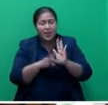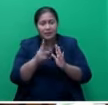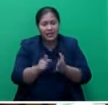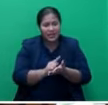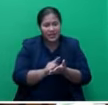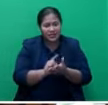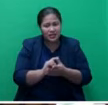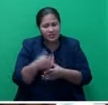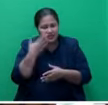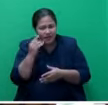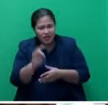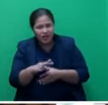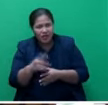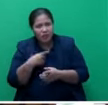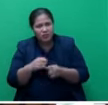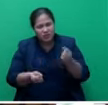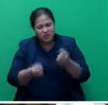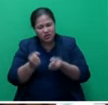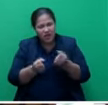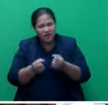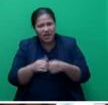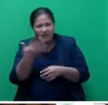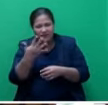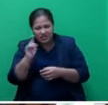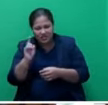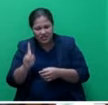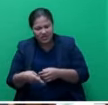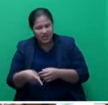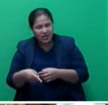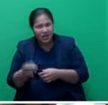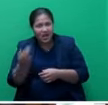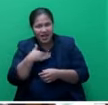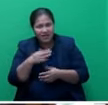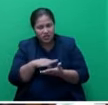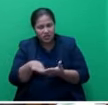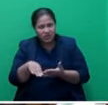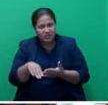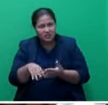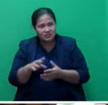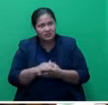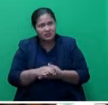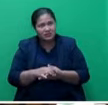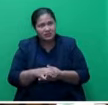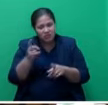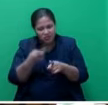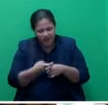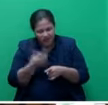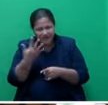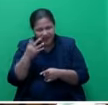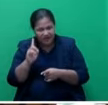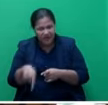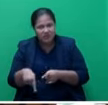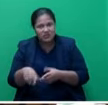him for careless driving was $1,500. Dangerous driving was $2,500. Rape was